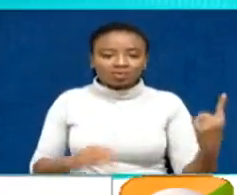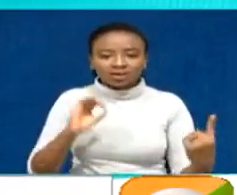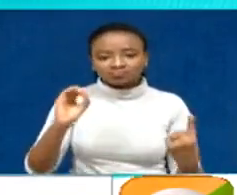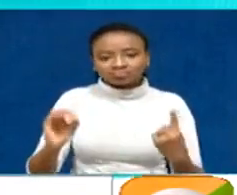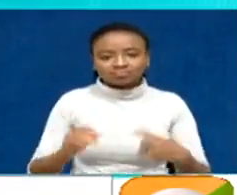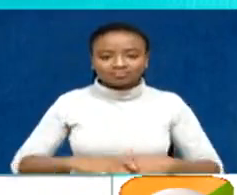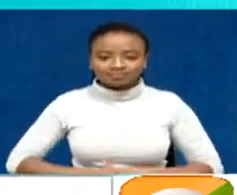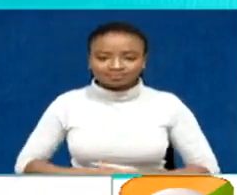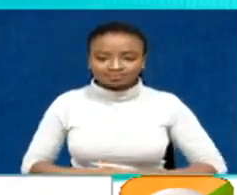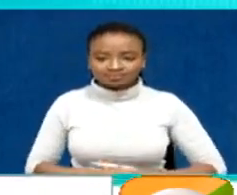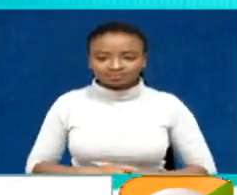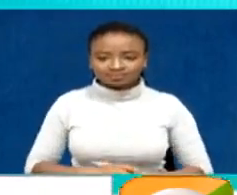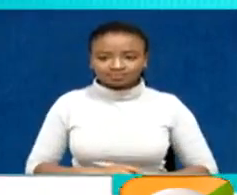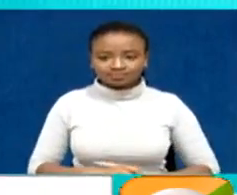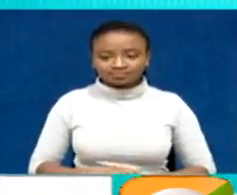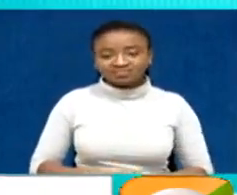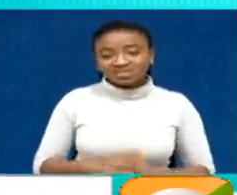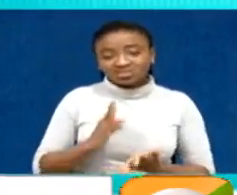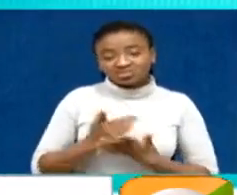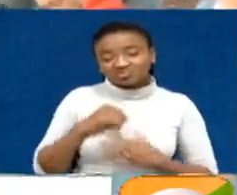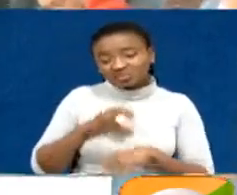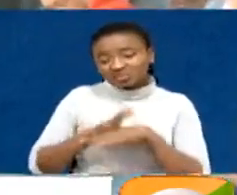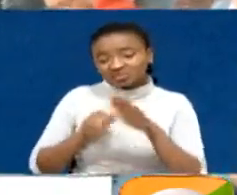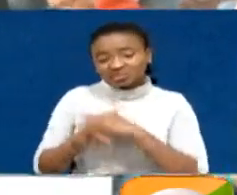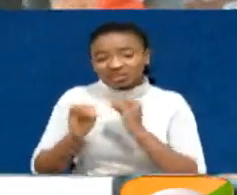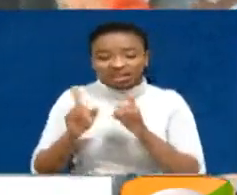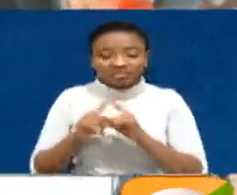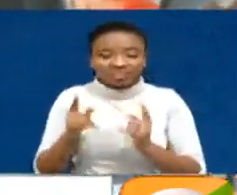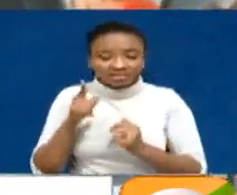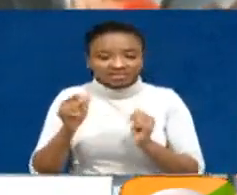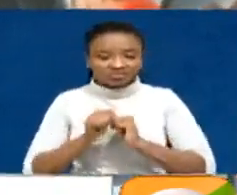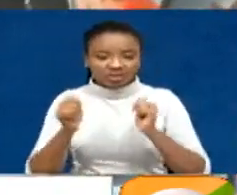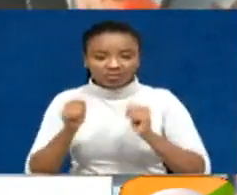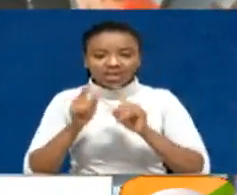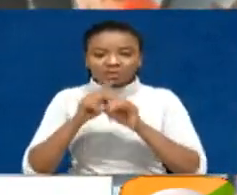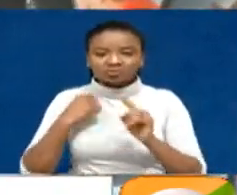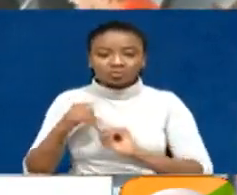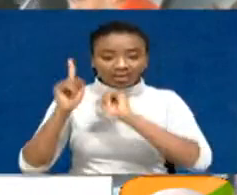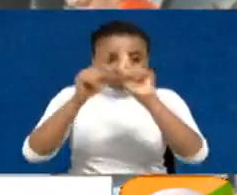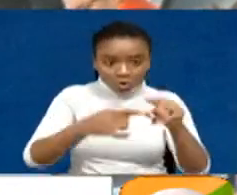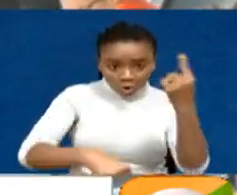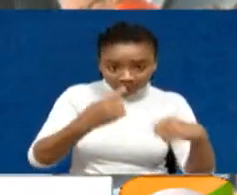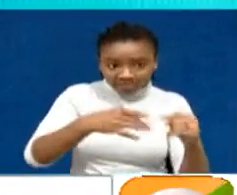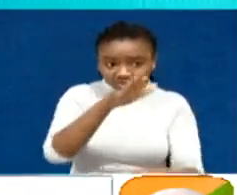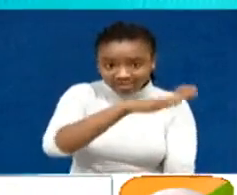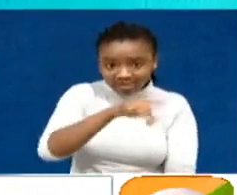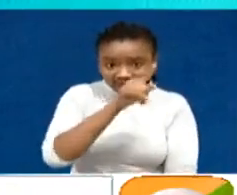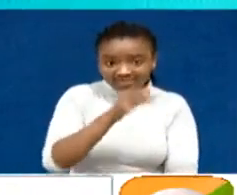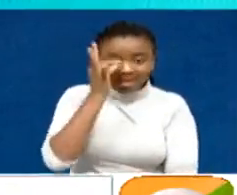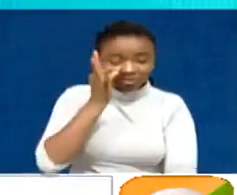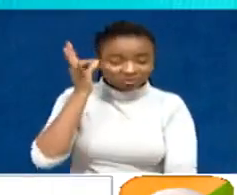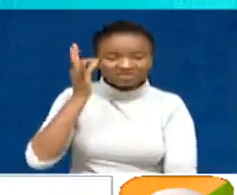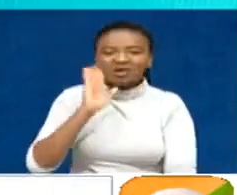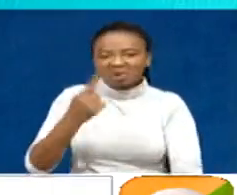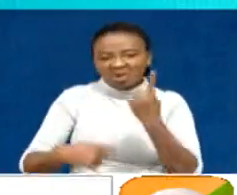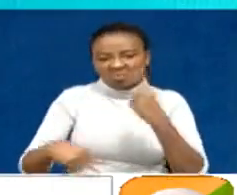Congo. Vile tu hatukupata bao, basi tunaenda Tunisia kucheza na kushinda, sababu hakuna njia nyingine. Football